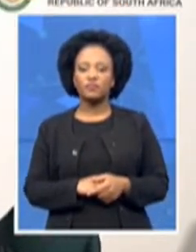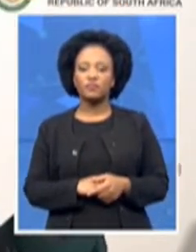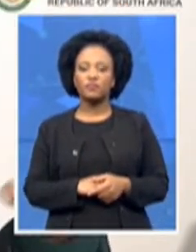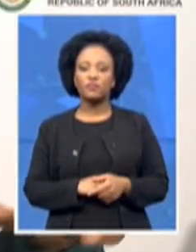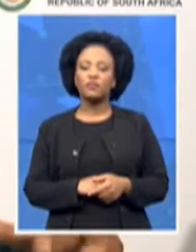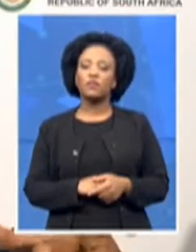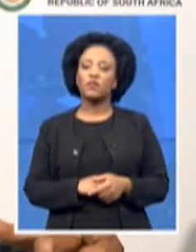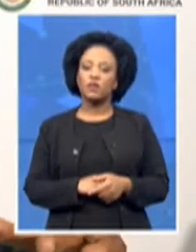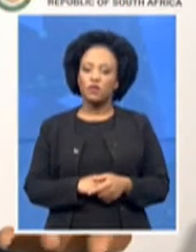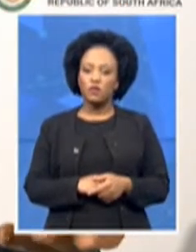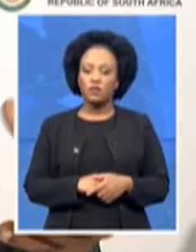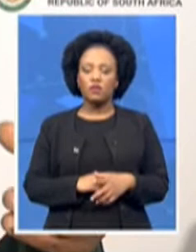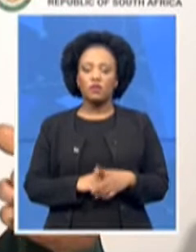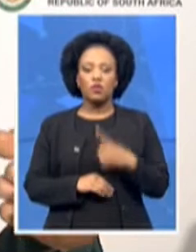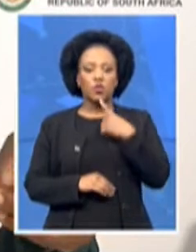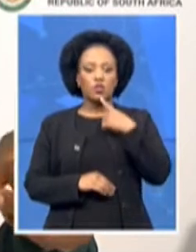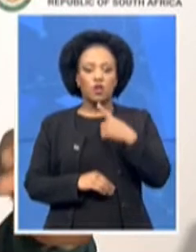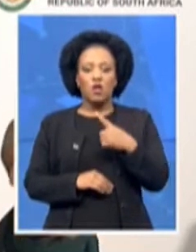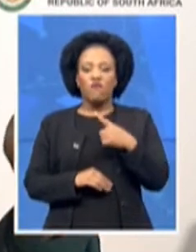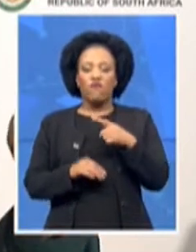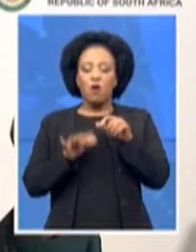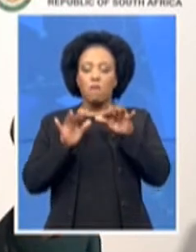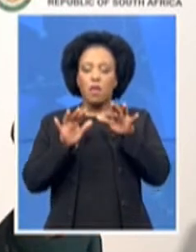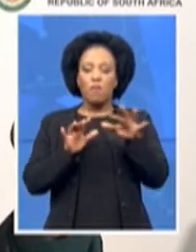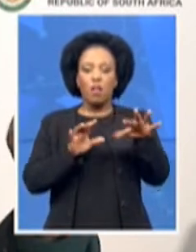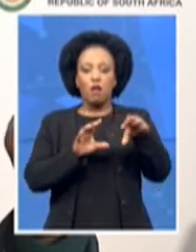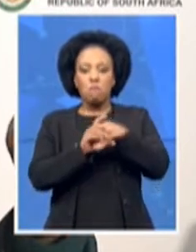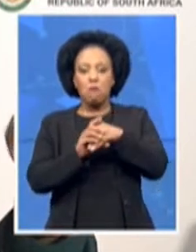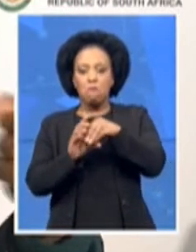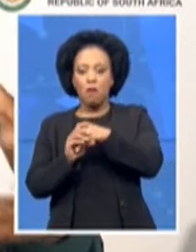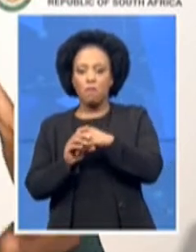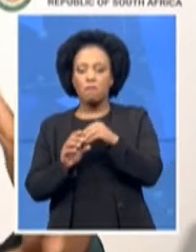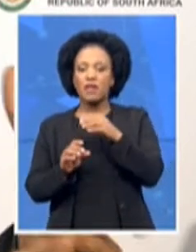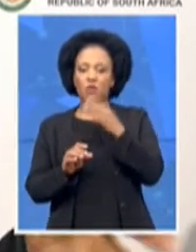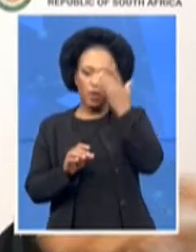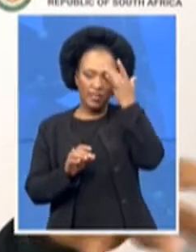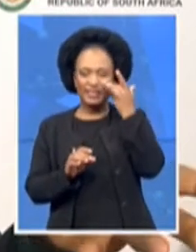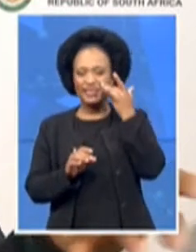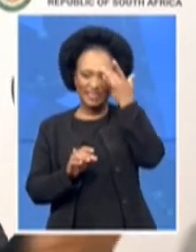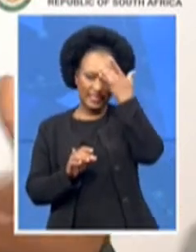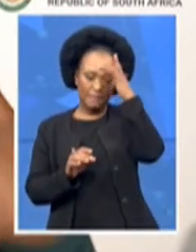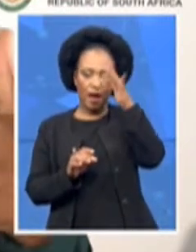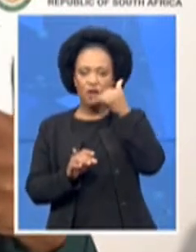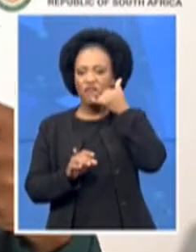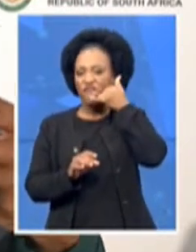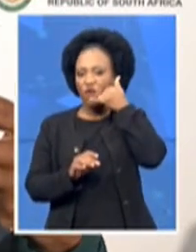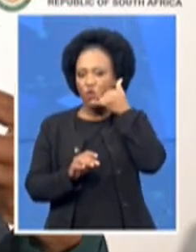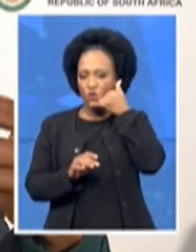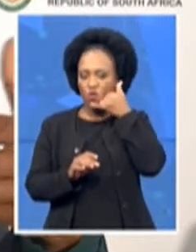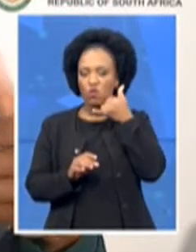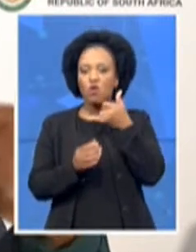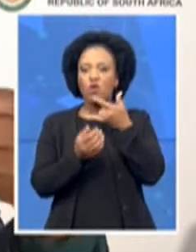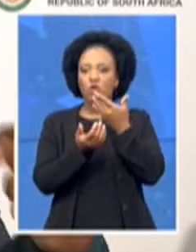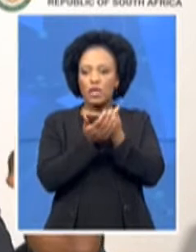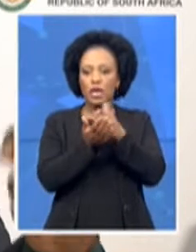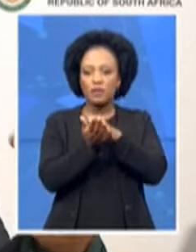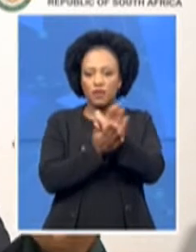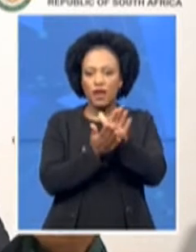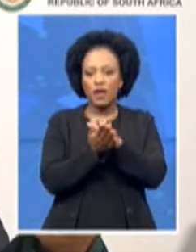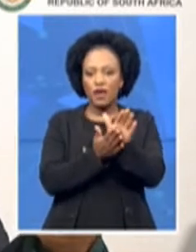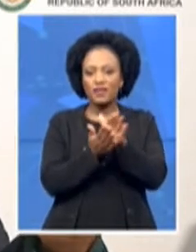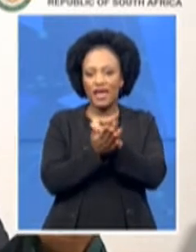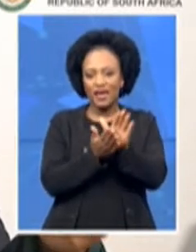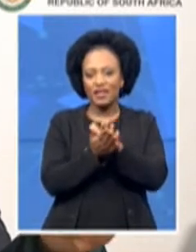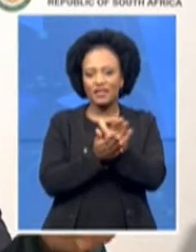only be on your smartphone, you'll be able even to print it. For those who don't have facilities for smartphone, once the certificate